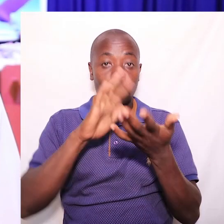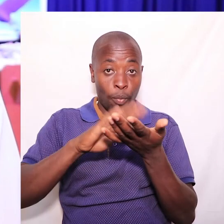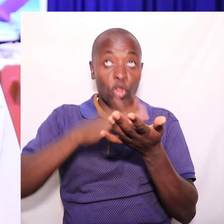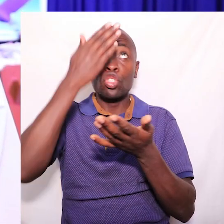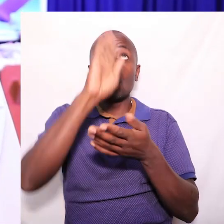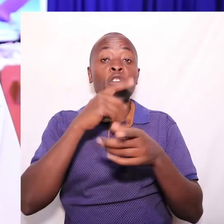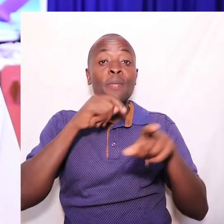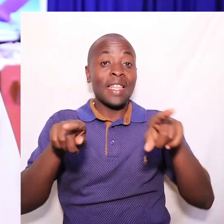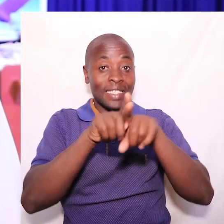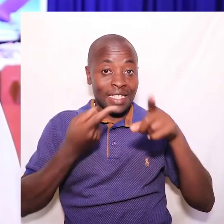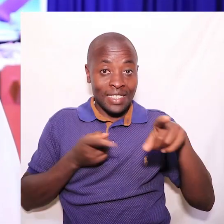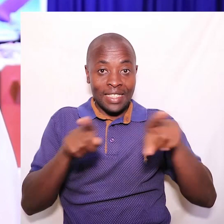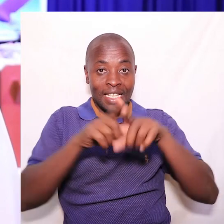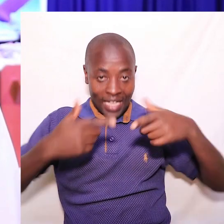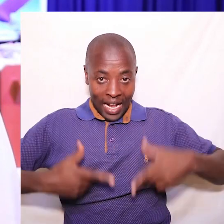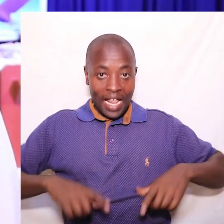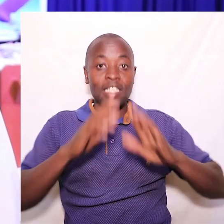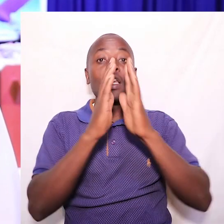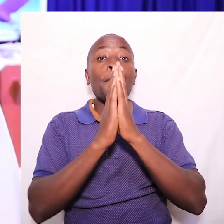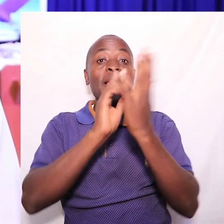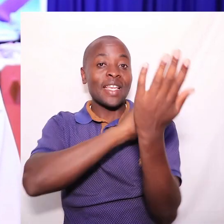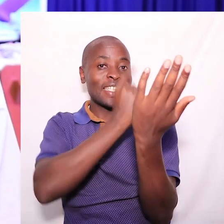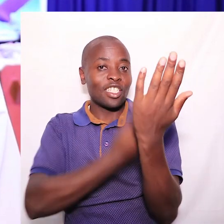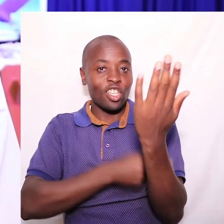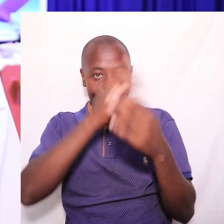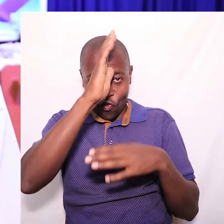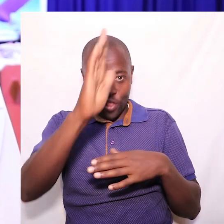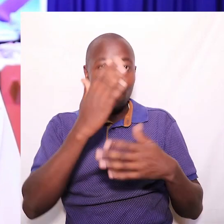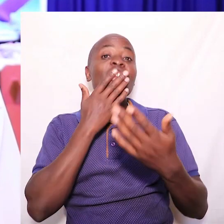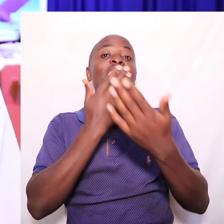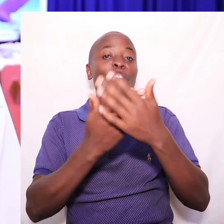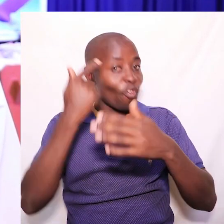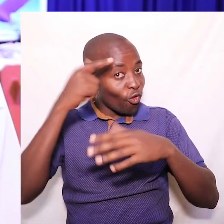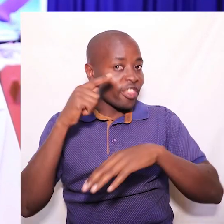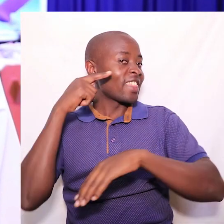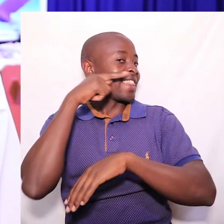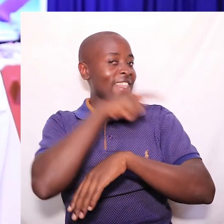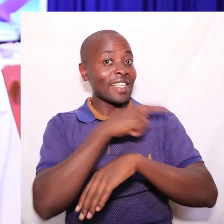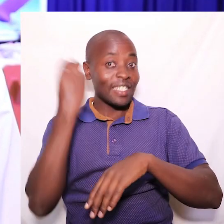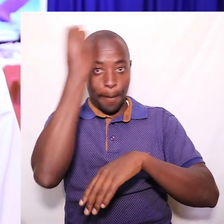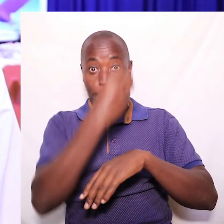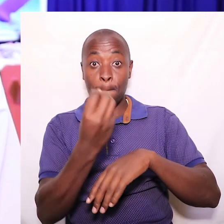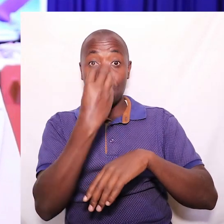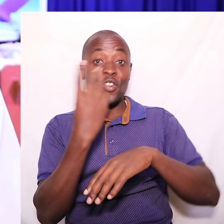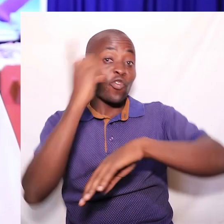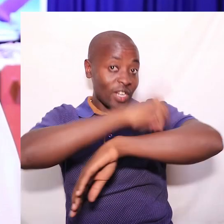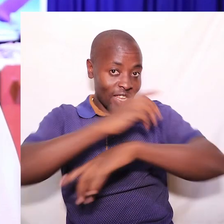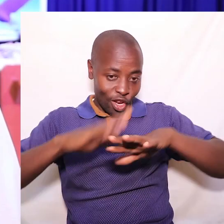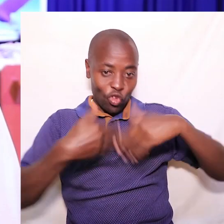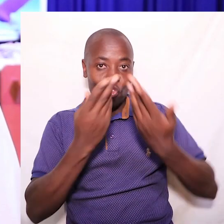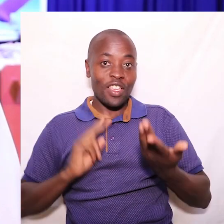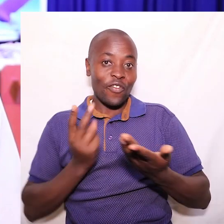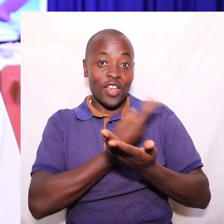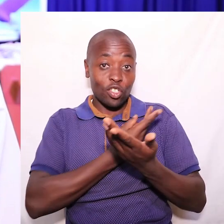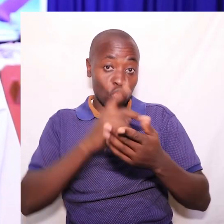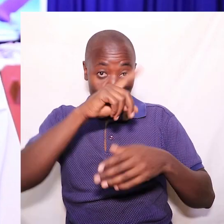Praise God, brethren. Let us pray. Gracious Father, we thank you for this beautiful day that you're giving us. As we